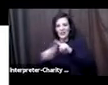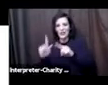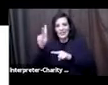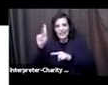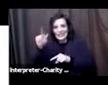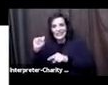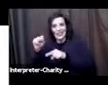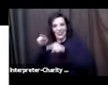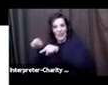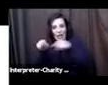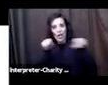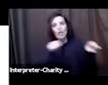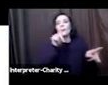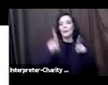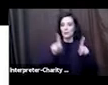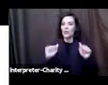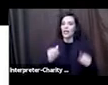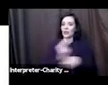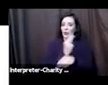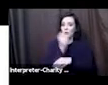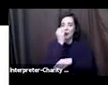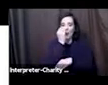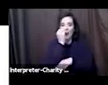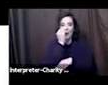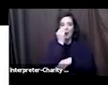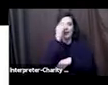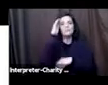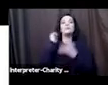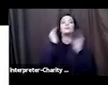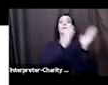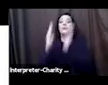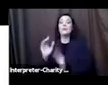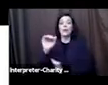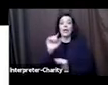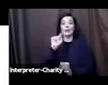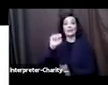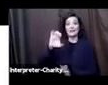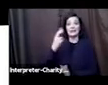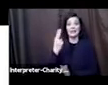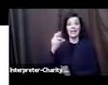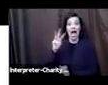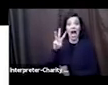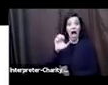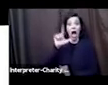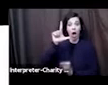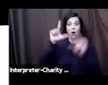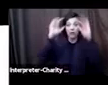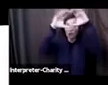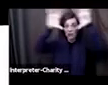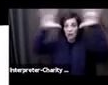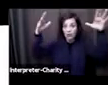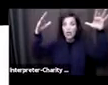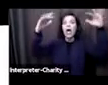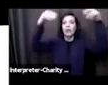Aac Community is another offshoot of Tekl, and it is an effort to